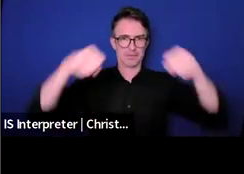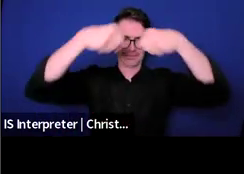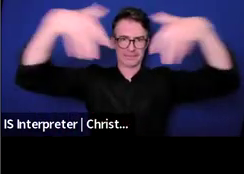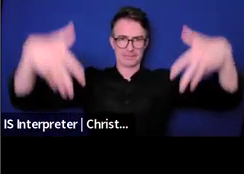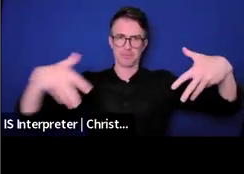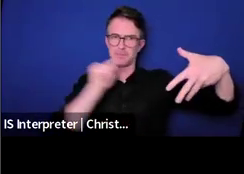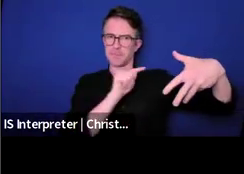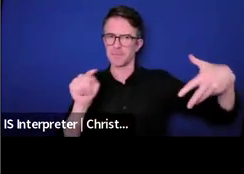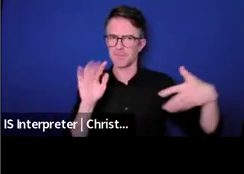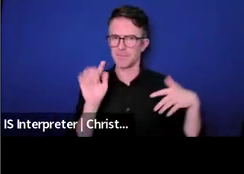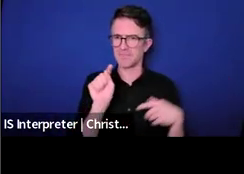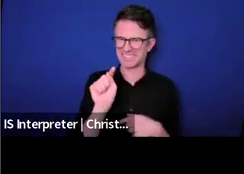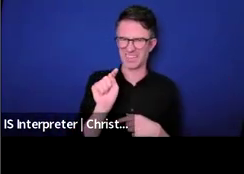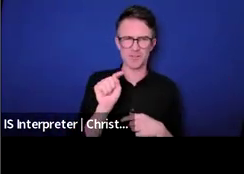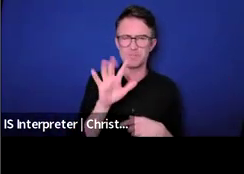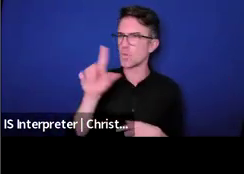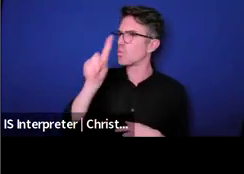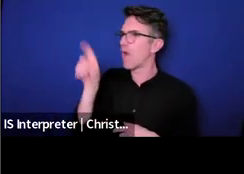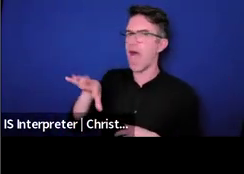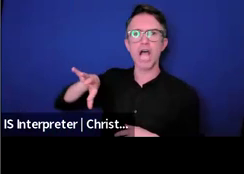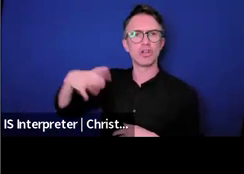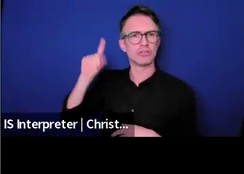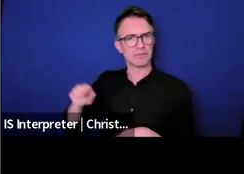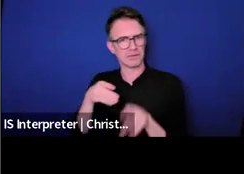approach. And I think it is also important to